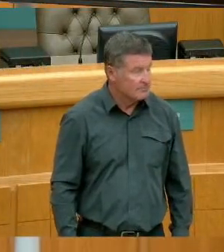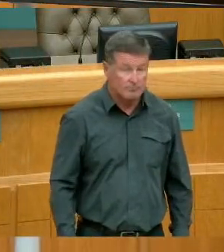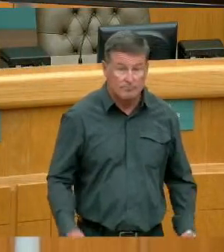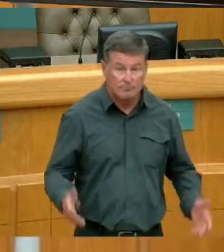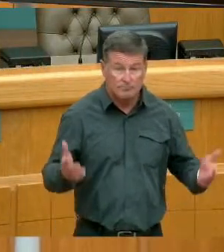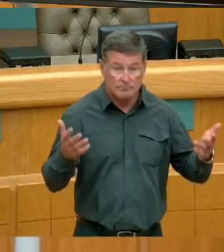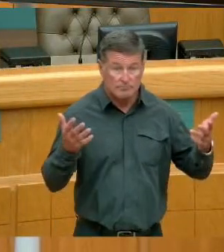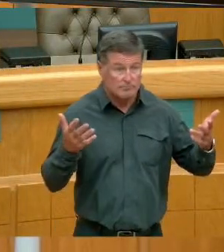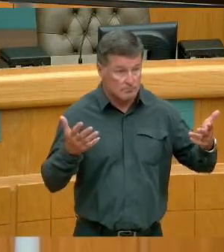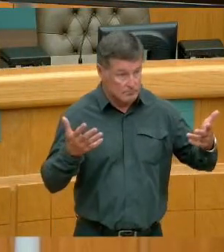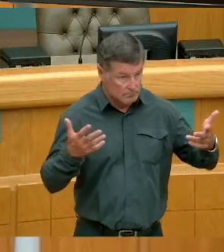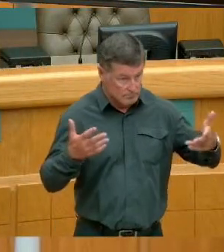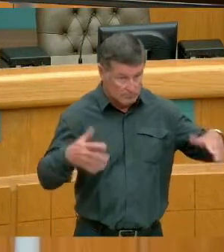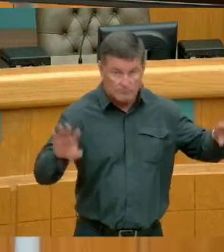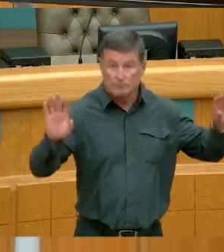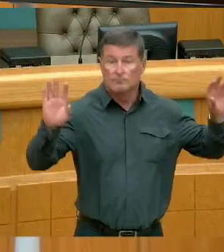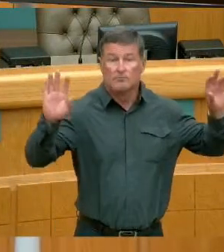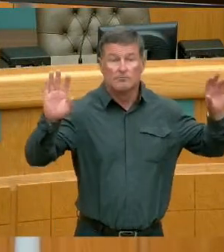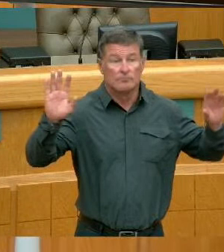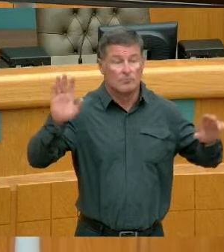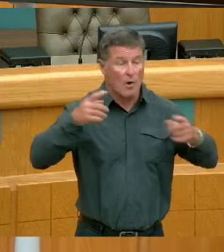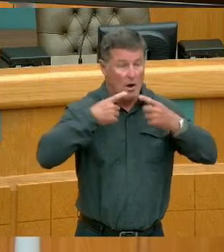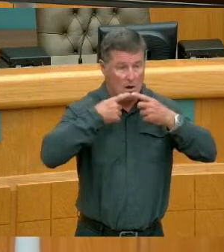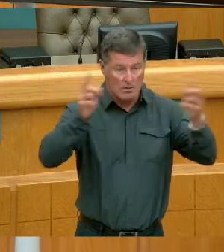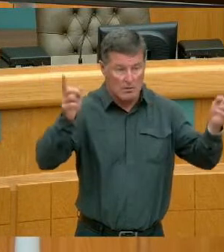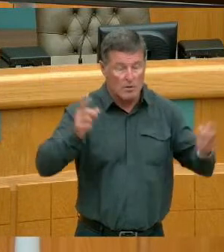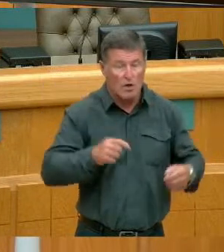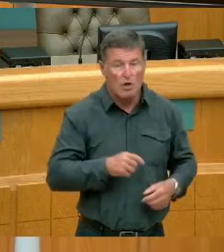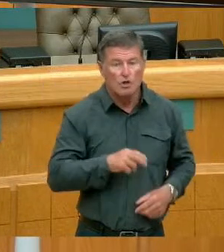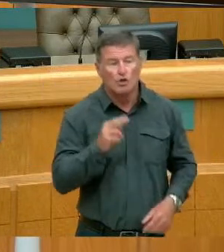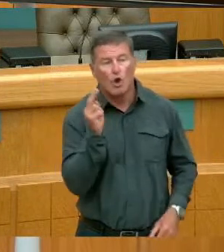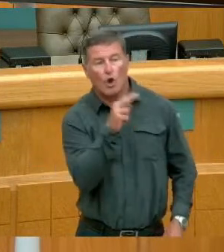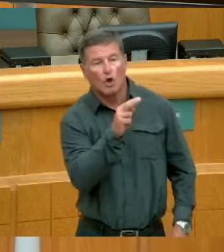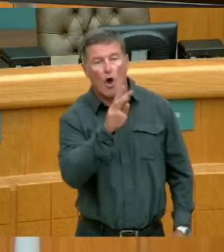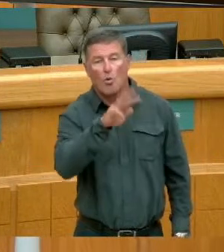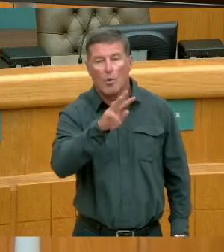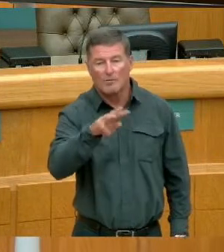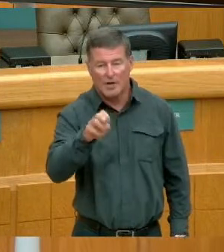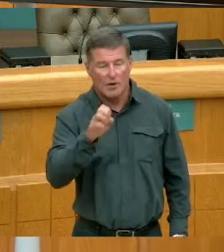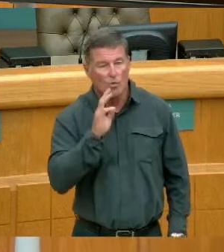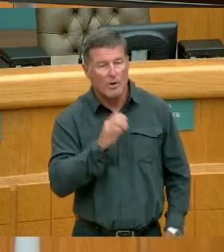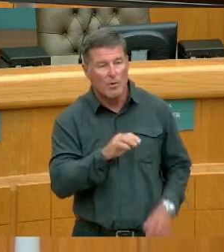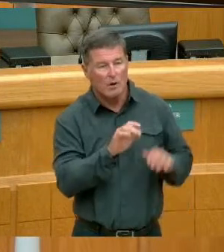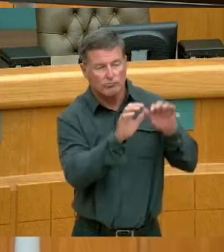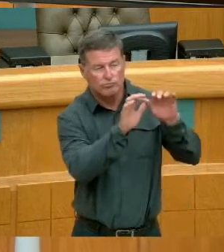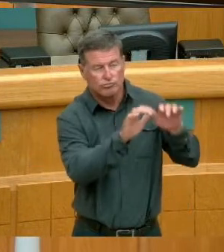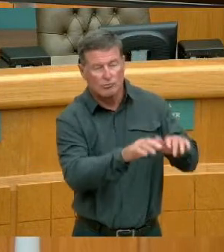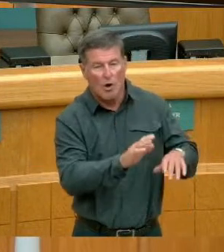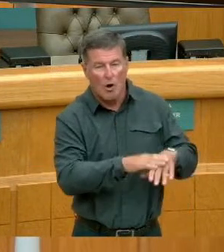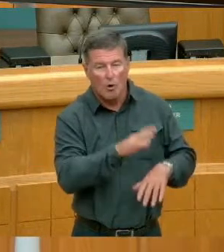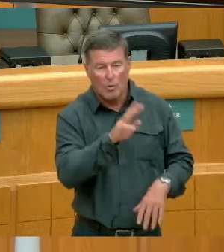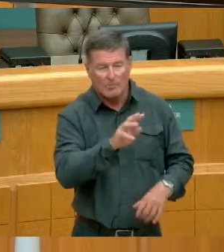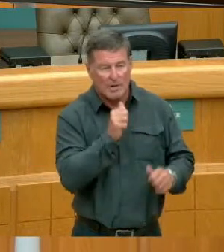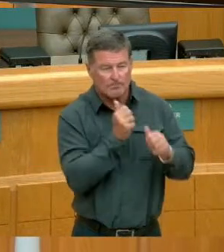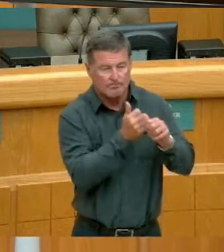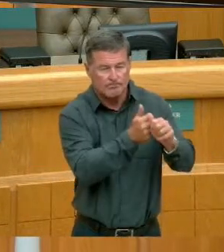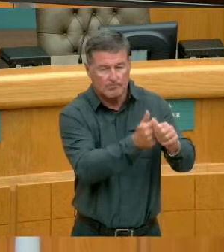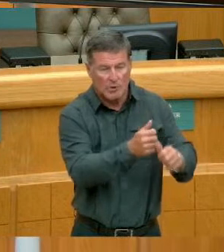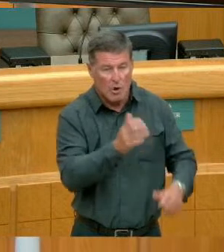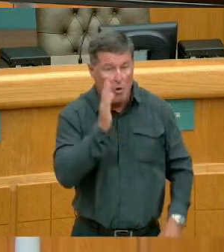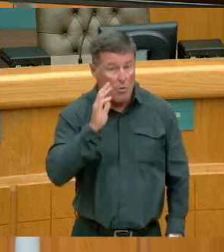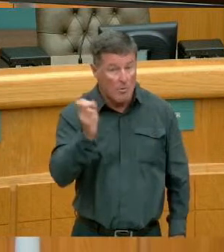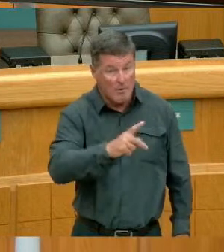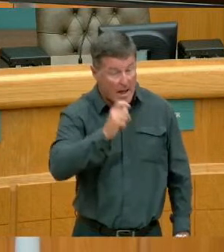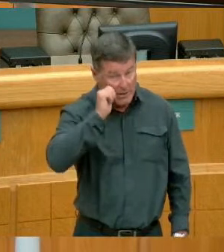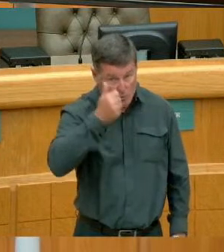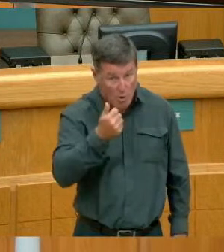Okay, that concludes our briefing for today. Our website's being updated through the days, and we'll be back again tomorrow,